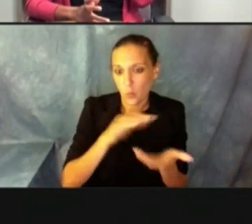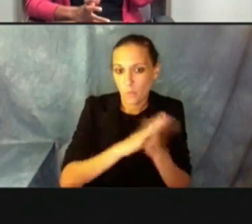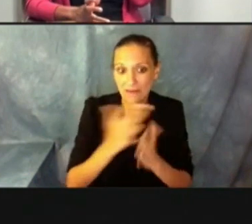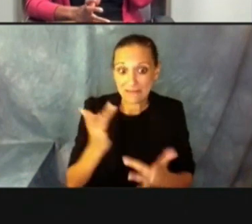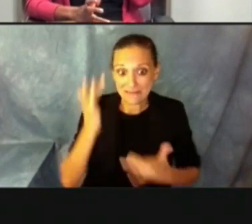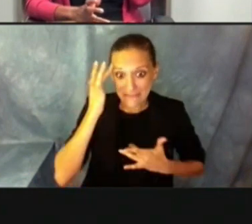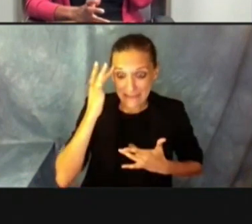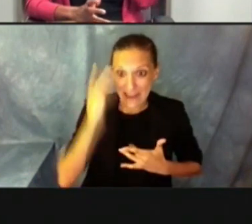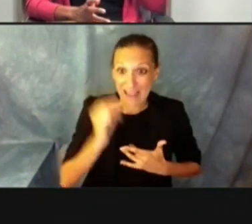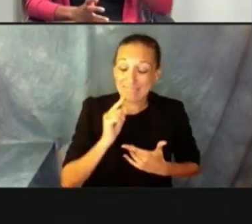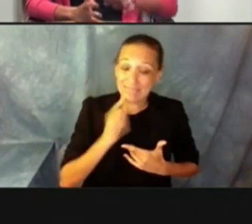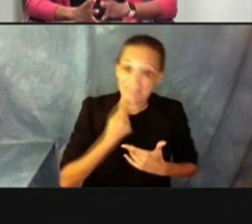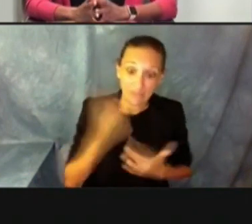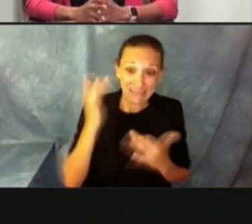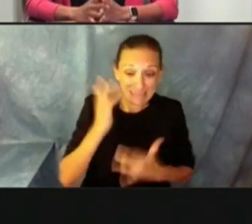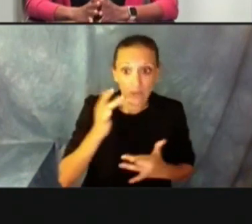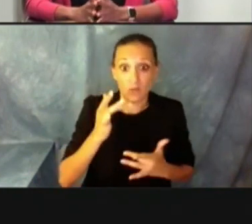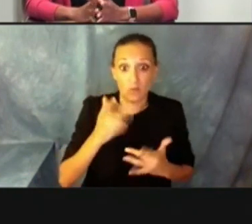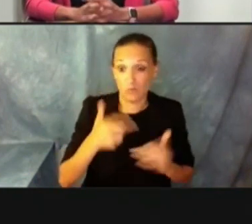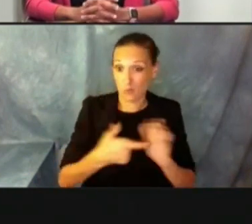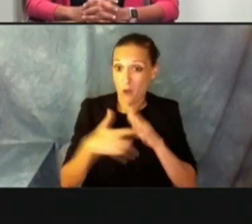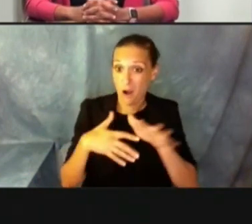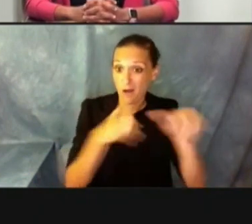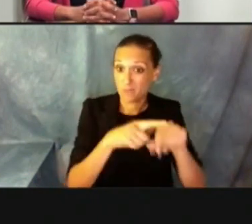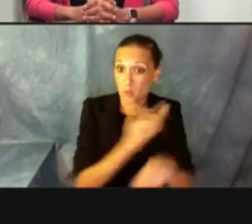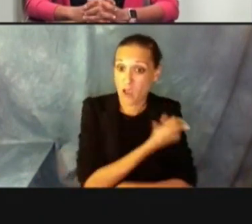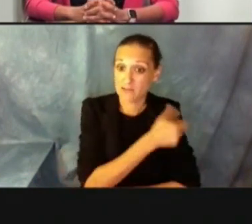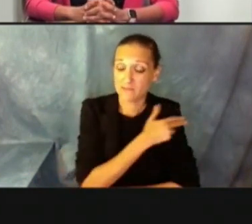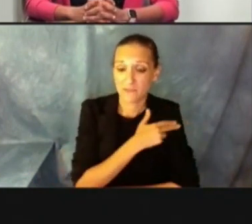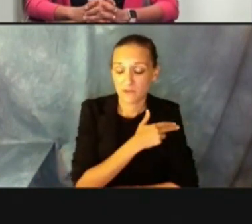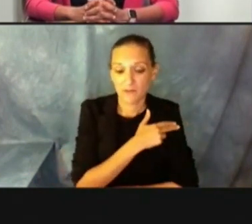becoming severely ill, requiring hospitalization.